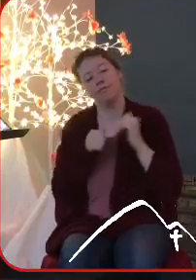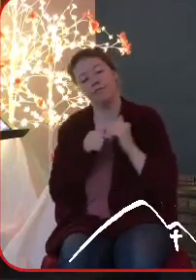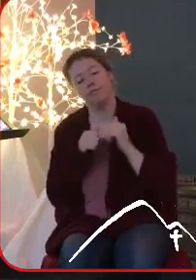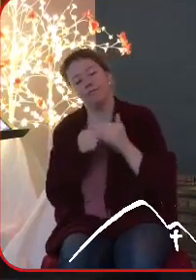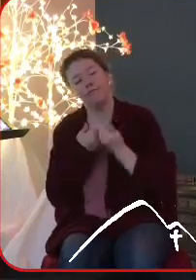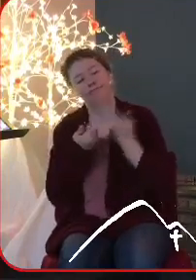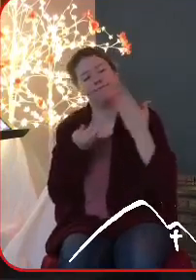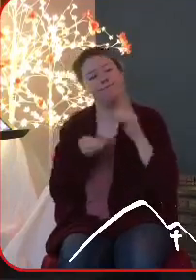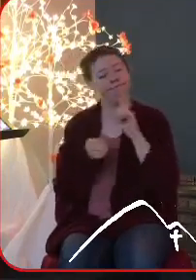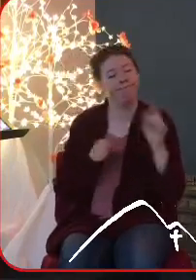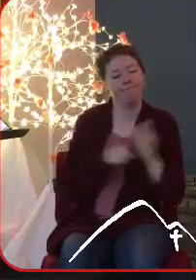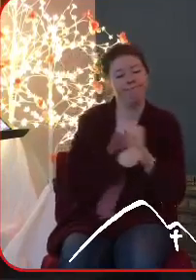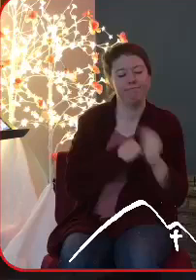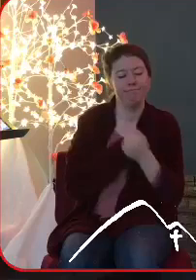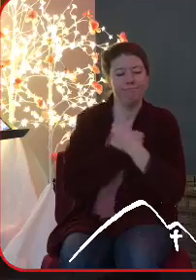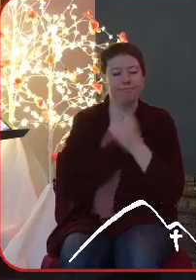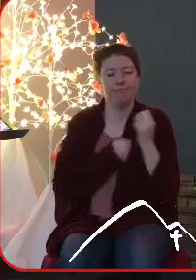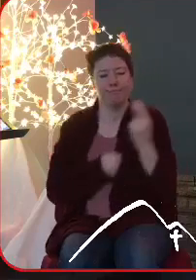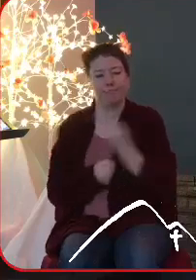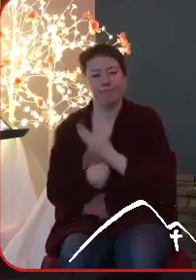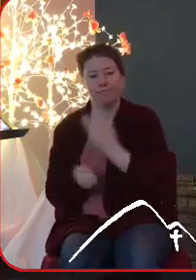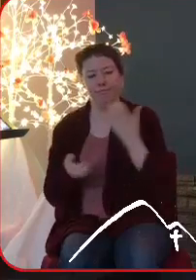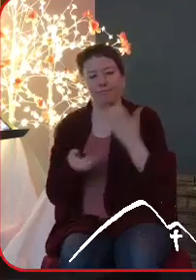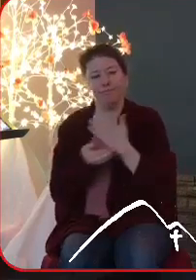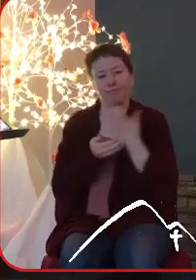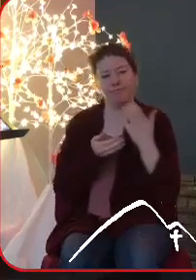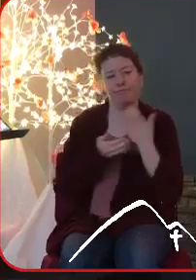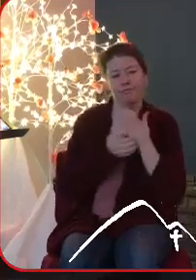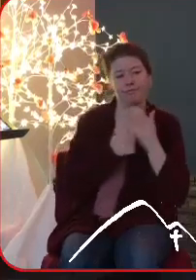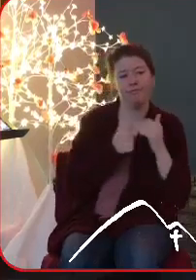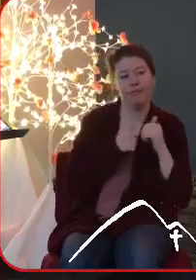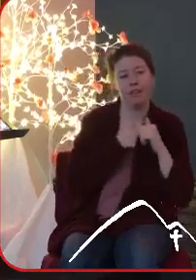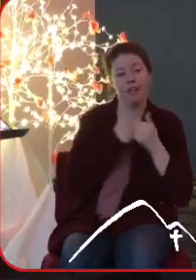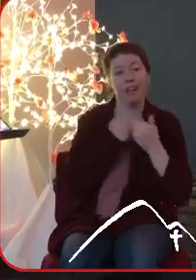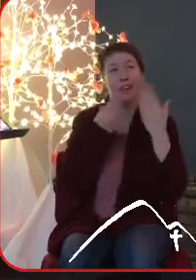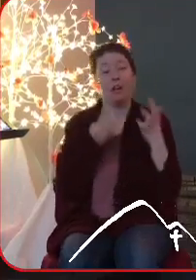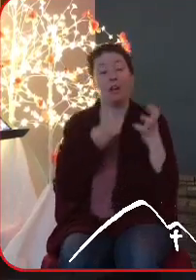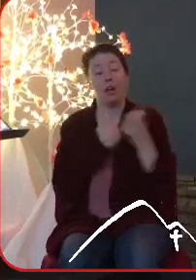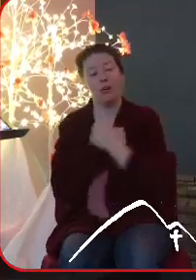oh, how he loves us so.